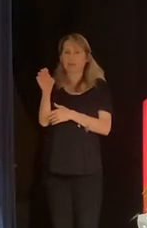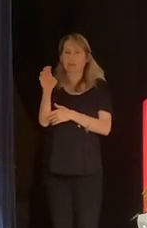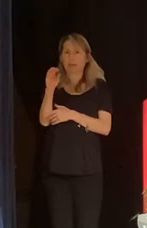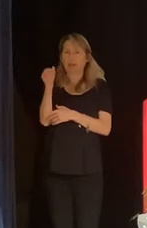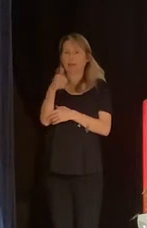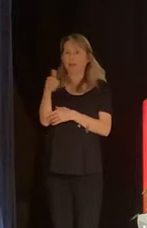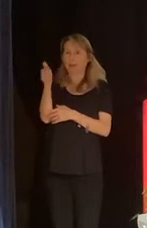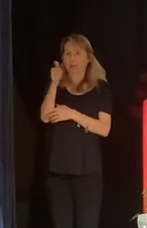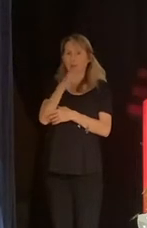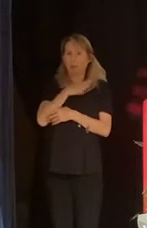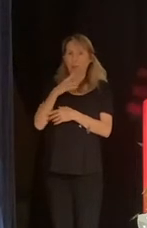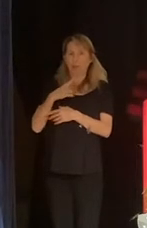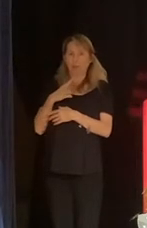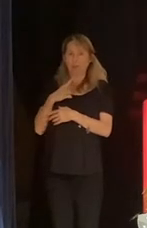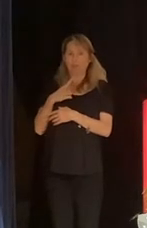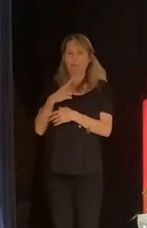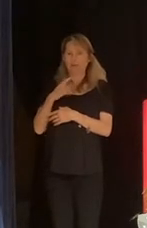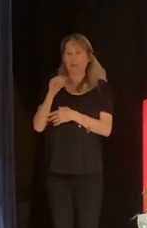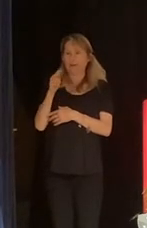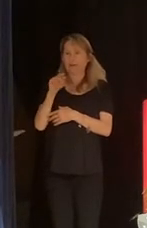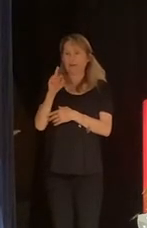TDSB, Alexander Brown.